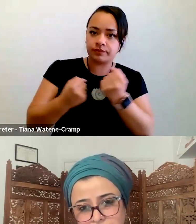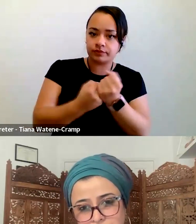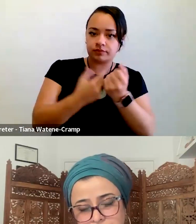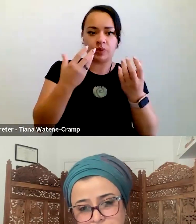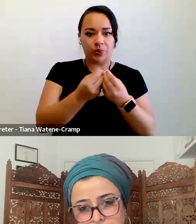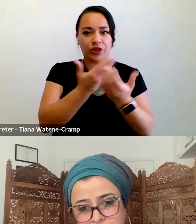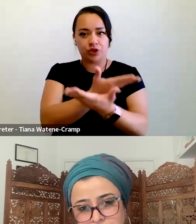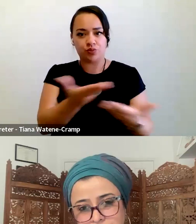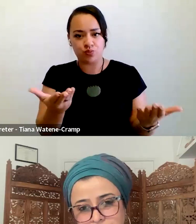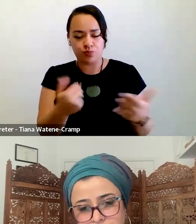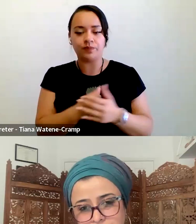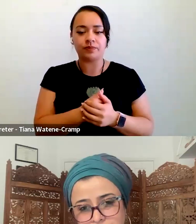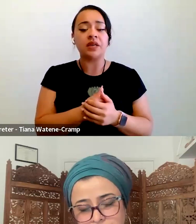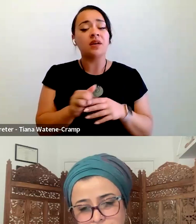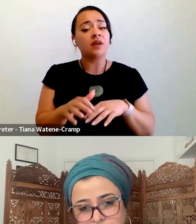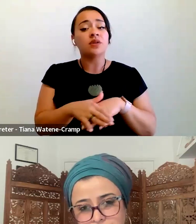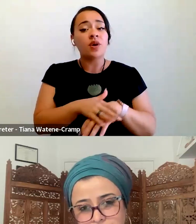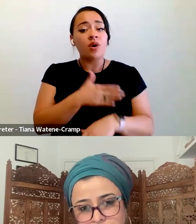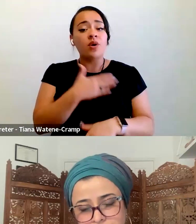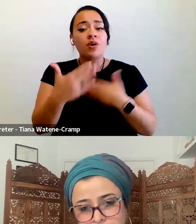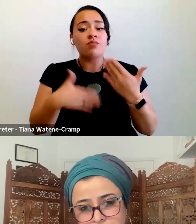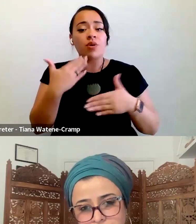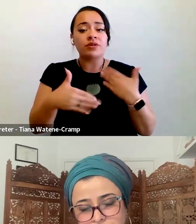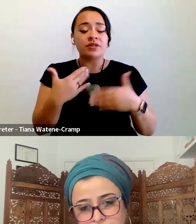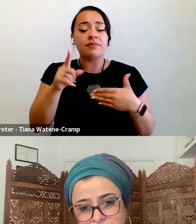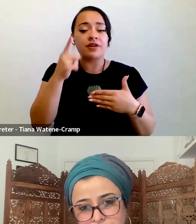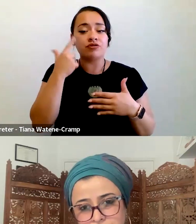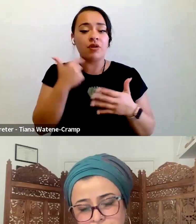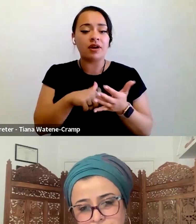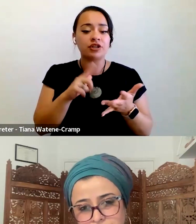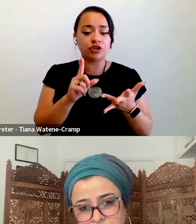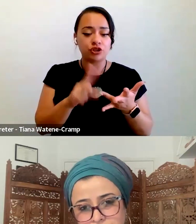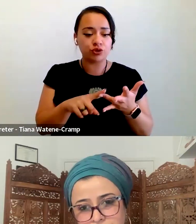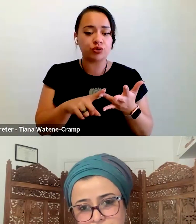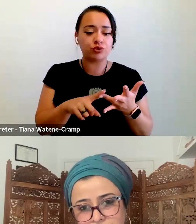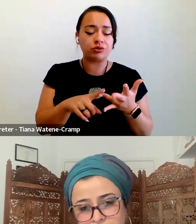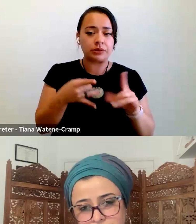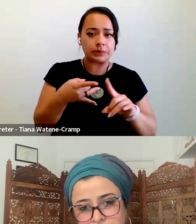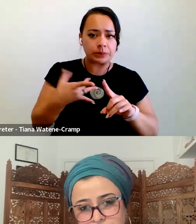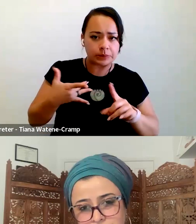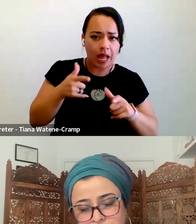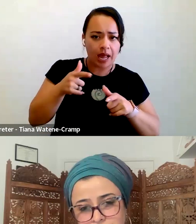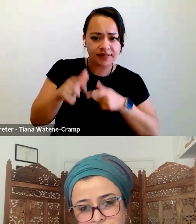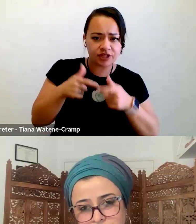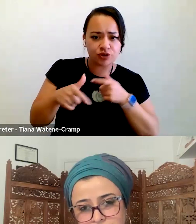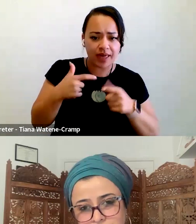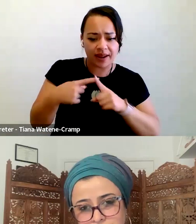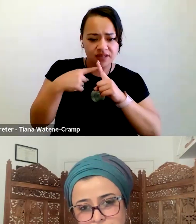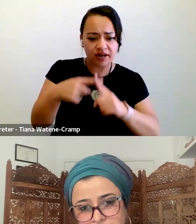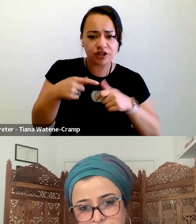process, and yeah, trying to really actually articulate quite a targeted strategy in relation to that along those